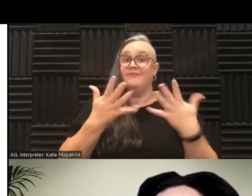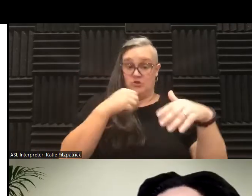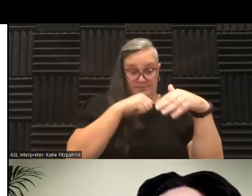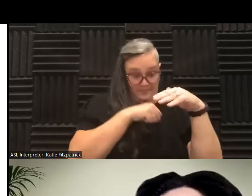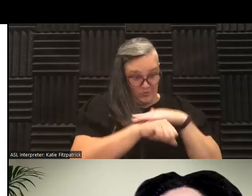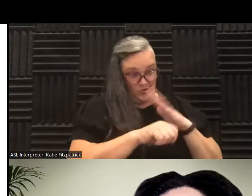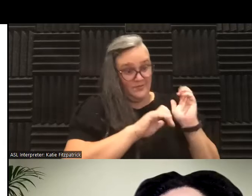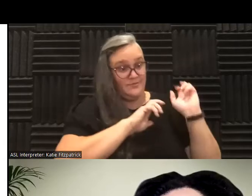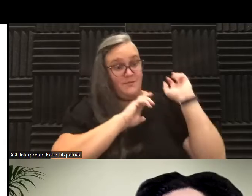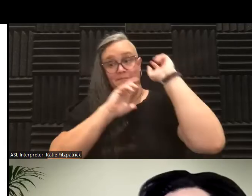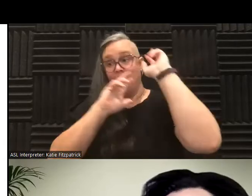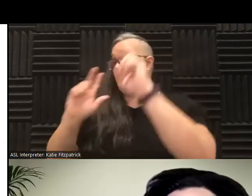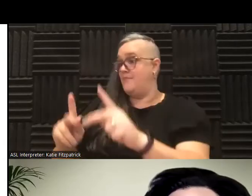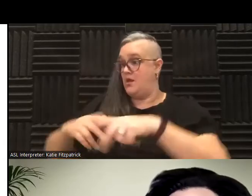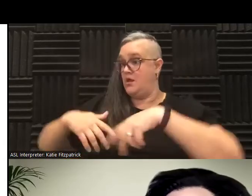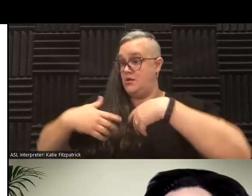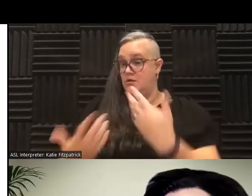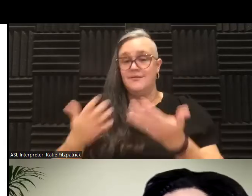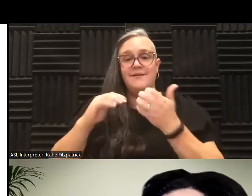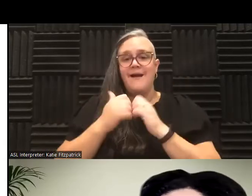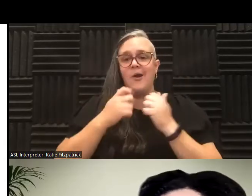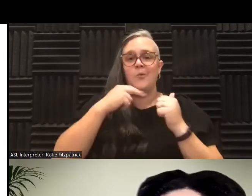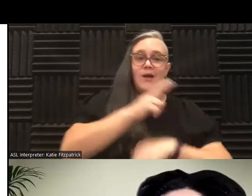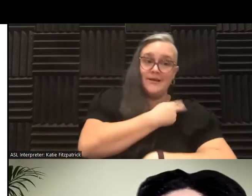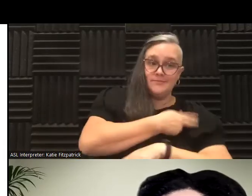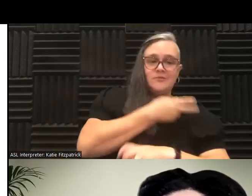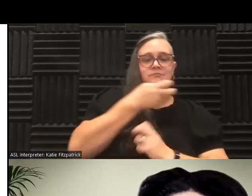how do we transition from hospital to home?